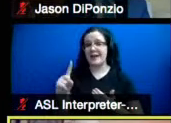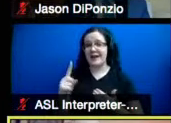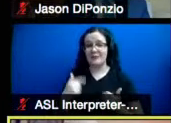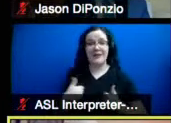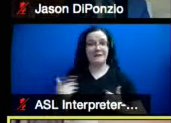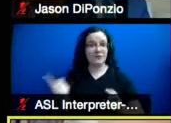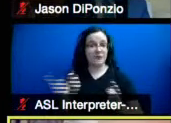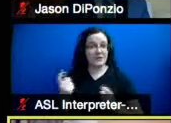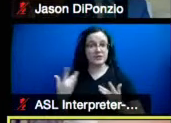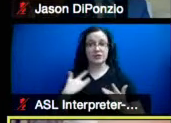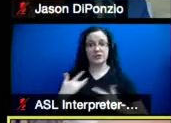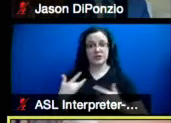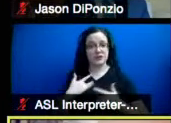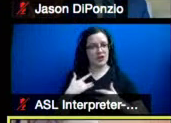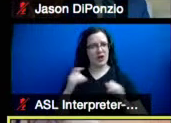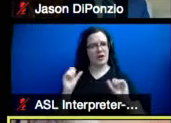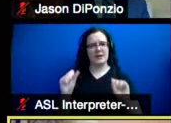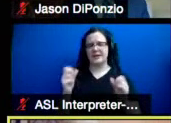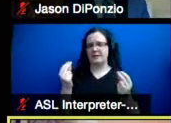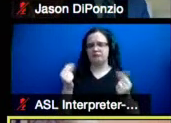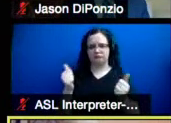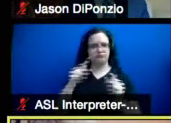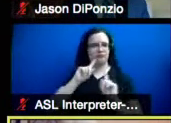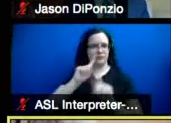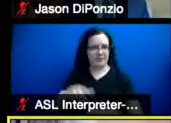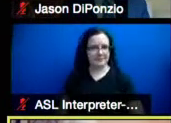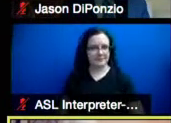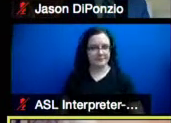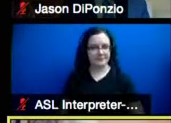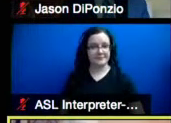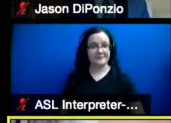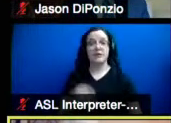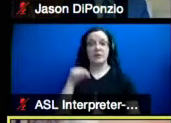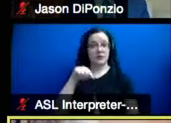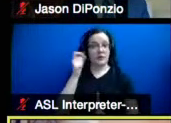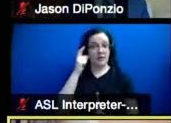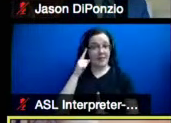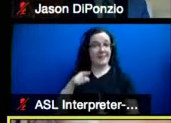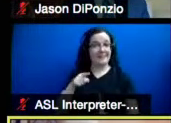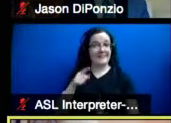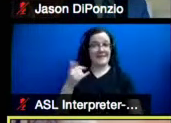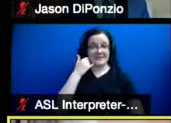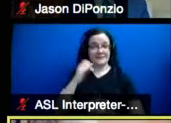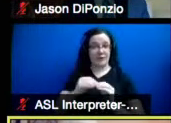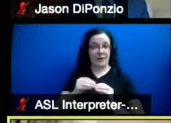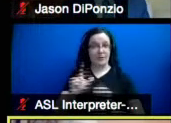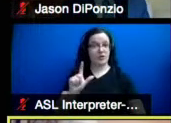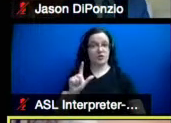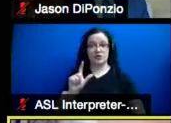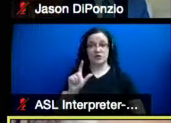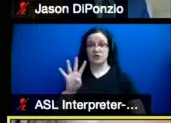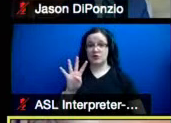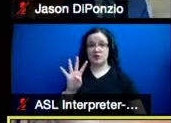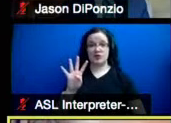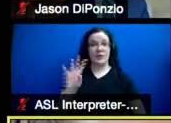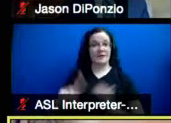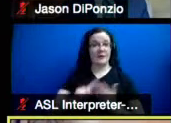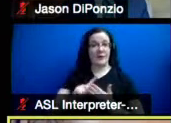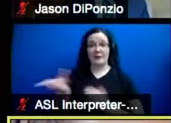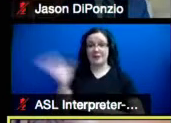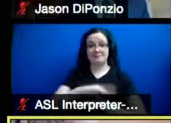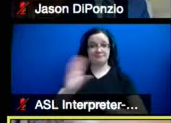can get a response in real time. This will be a 24-hour number, and someone will be manning that at all times.